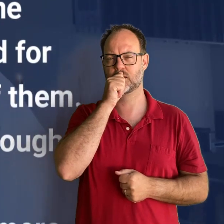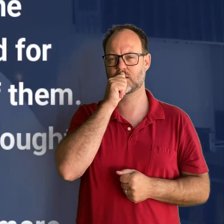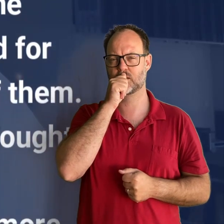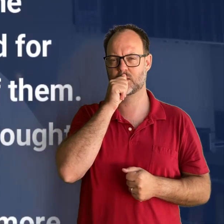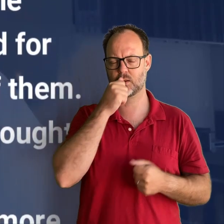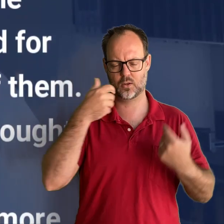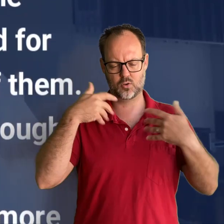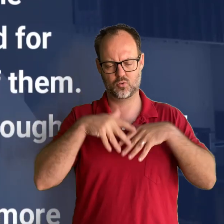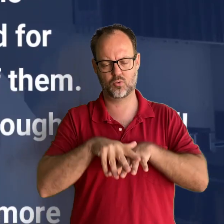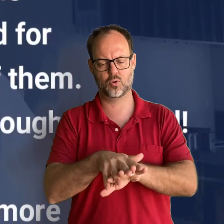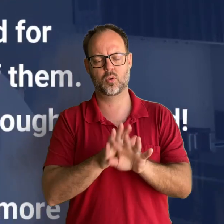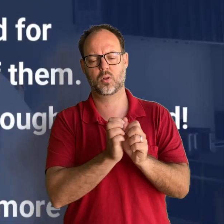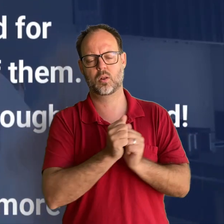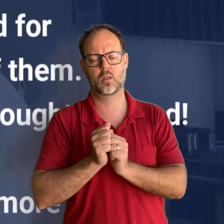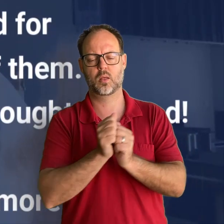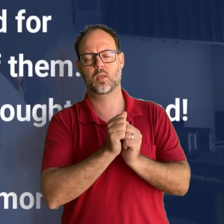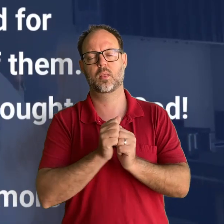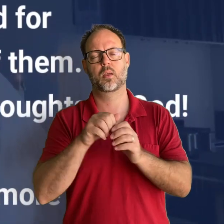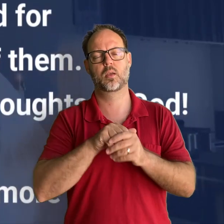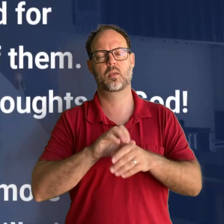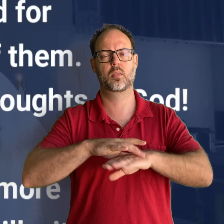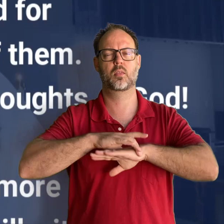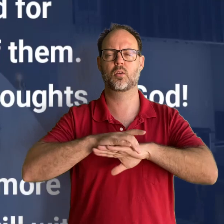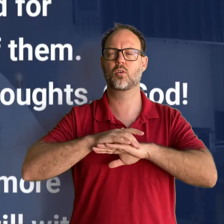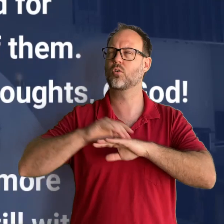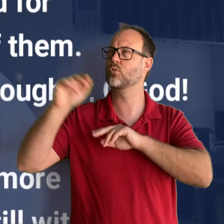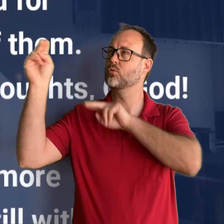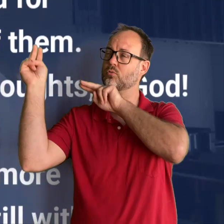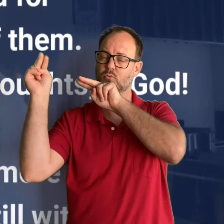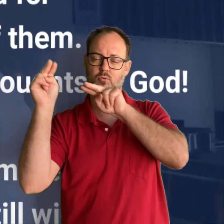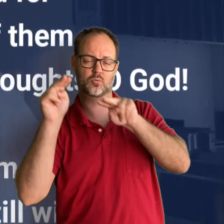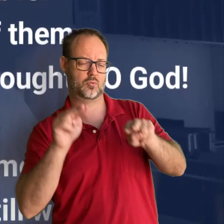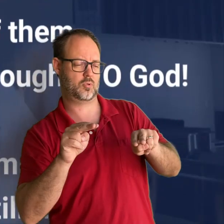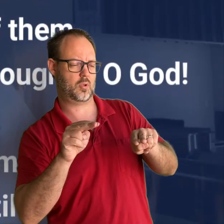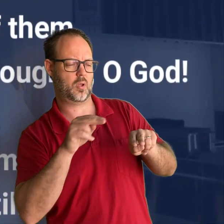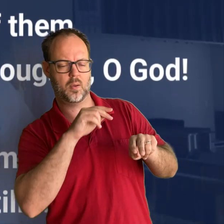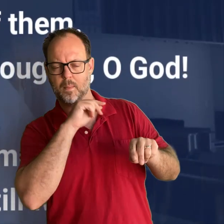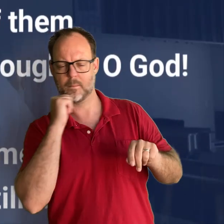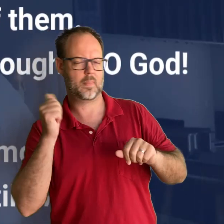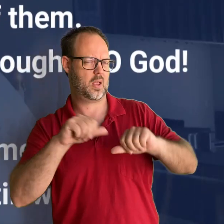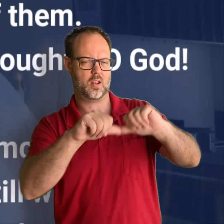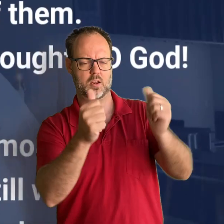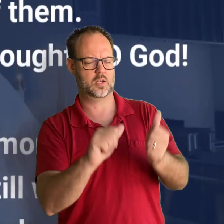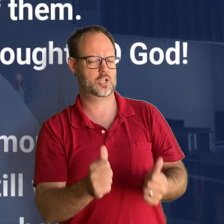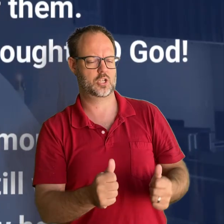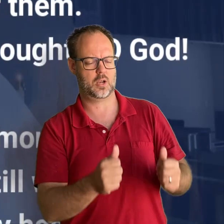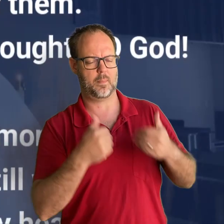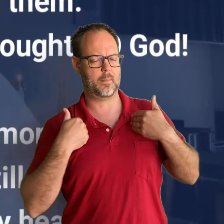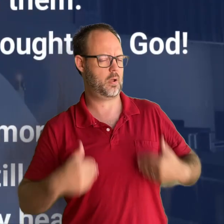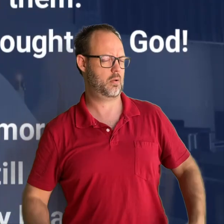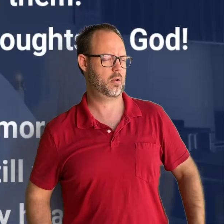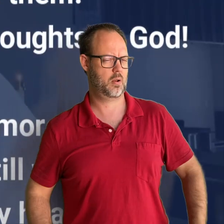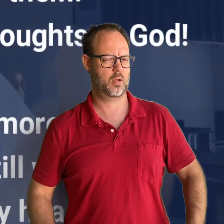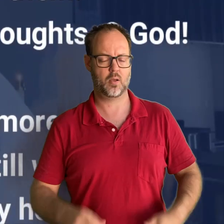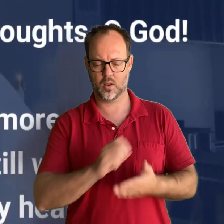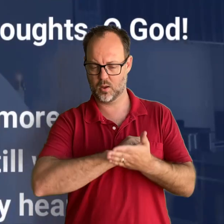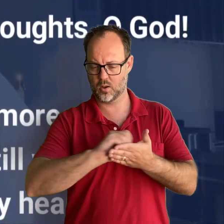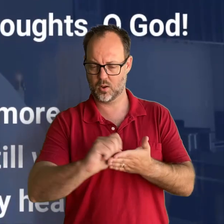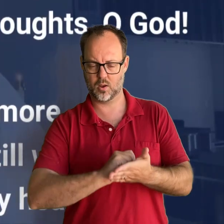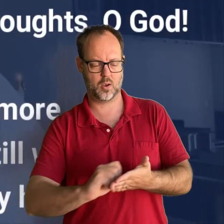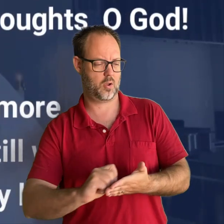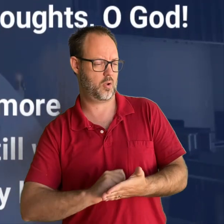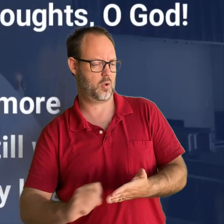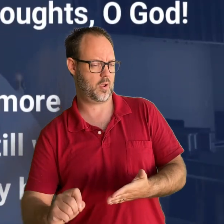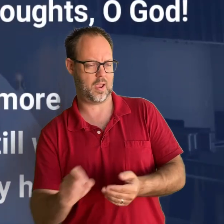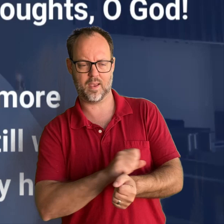intricately woven in the depths of the earth. Your eyes saw my unformed substance. In your book were written,